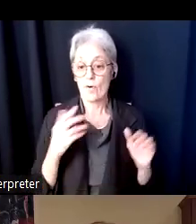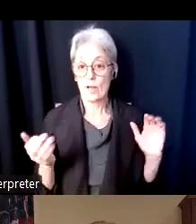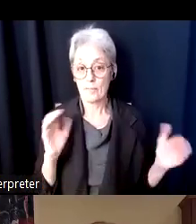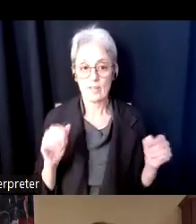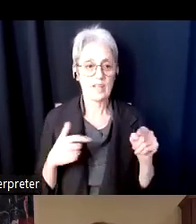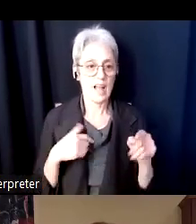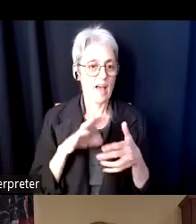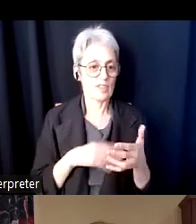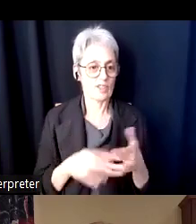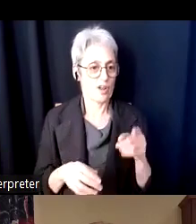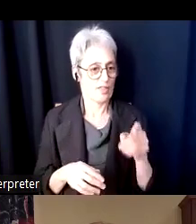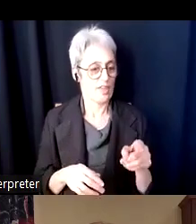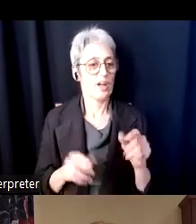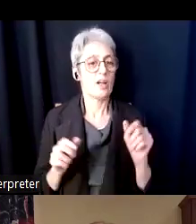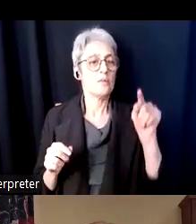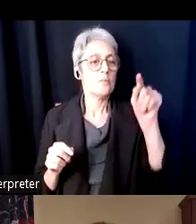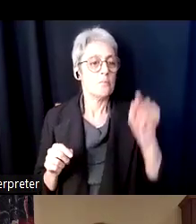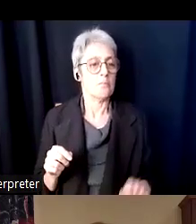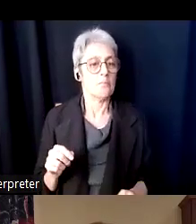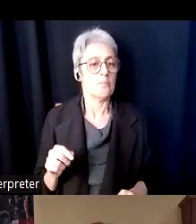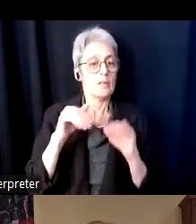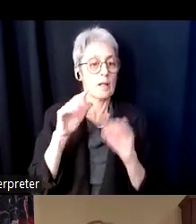can see in 2011, there was about